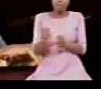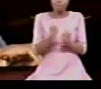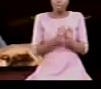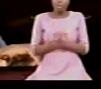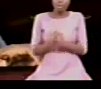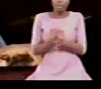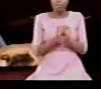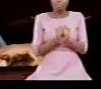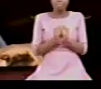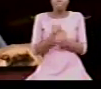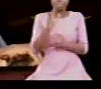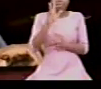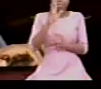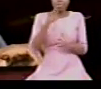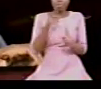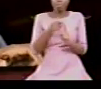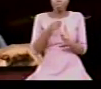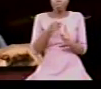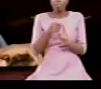take 3 points